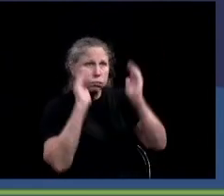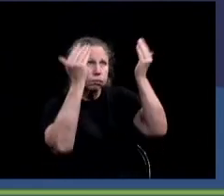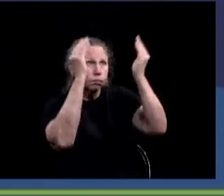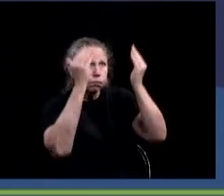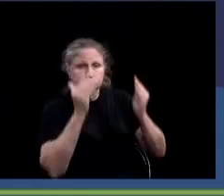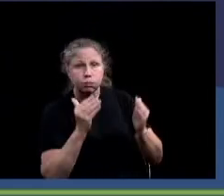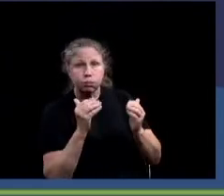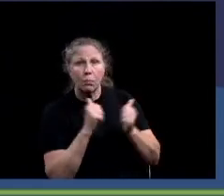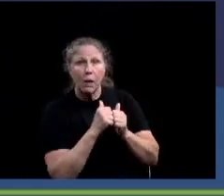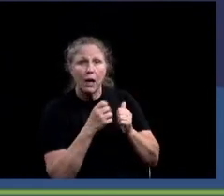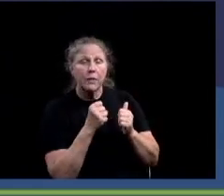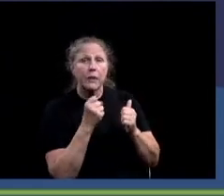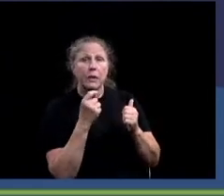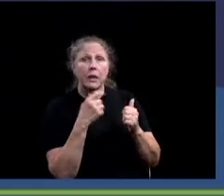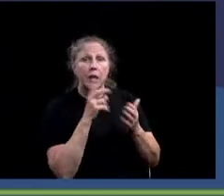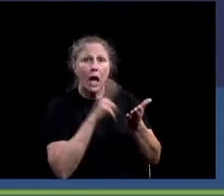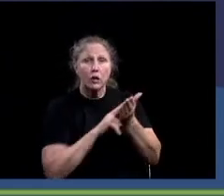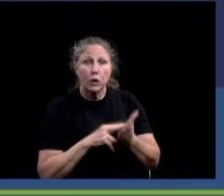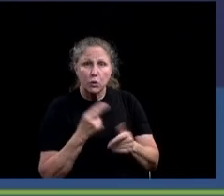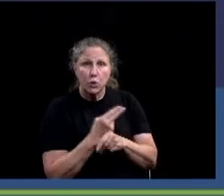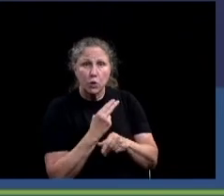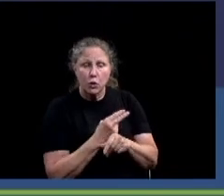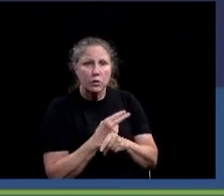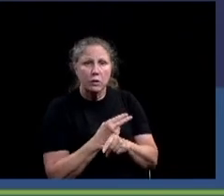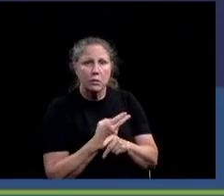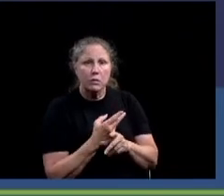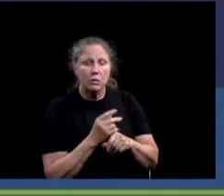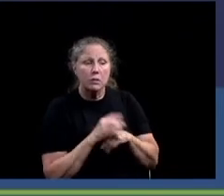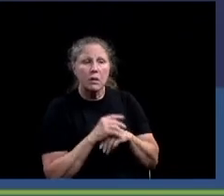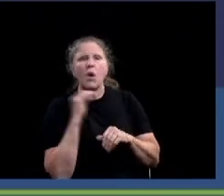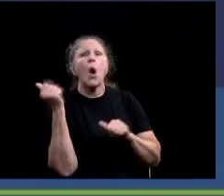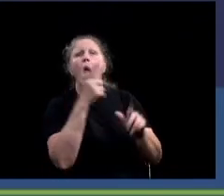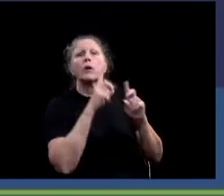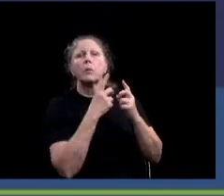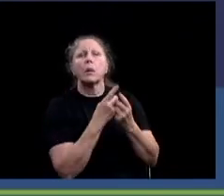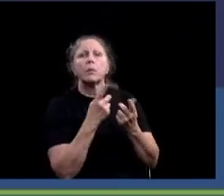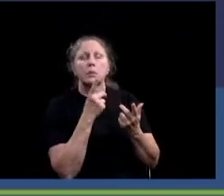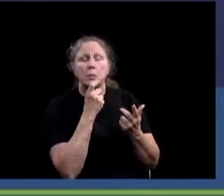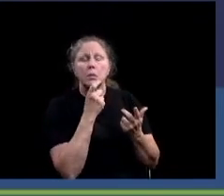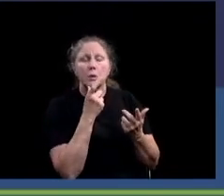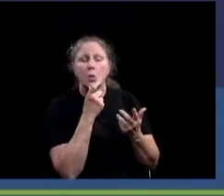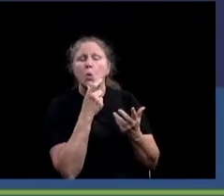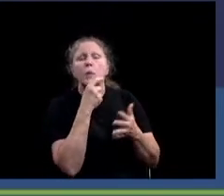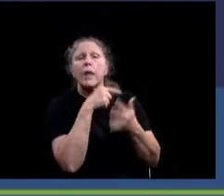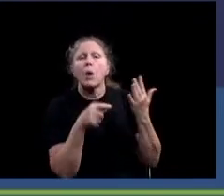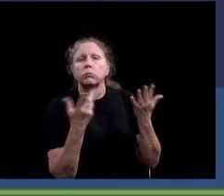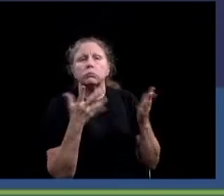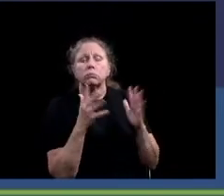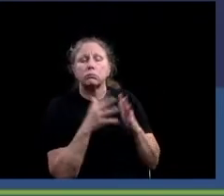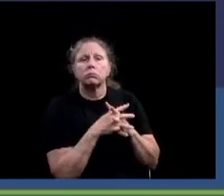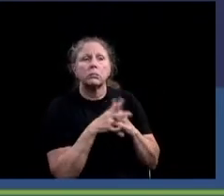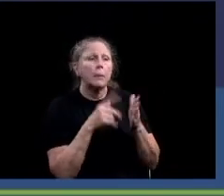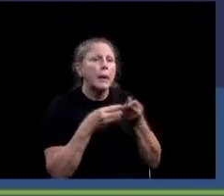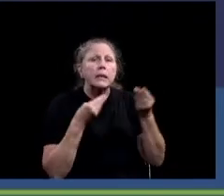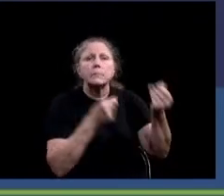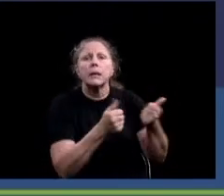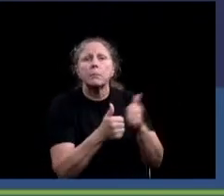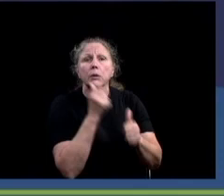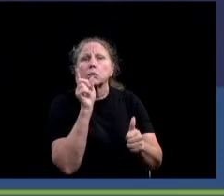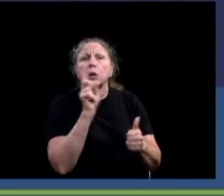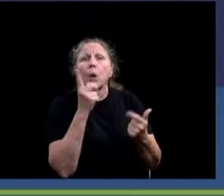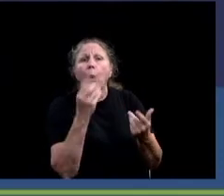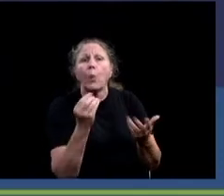all departments. But just who are the where are we spending our most money? Yes, ma'am, we can get that